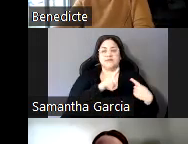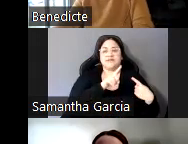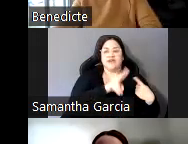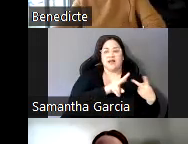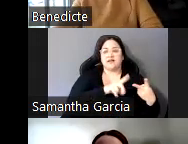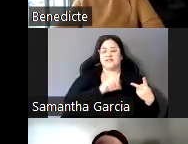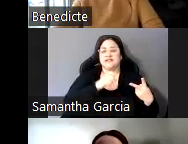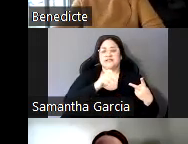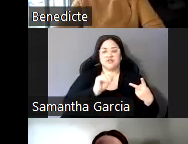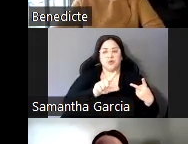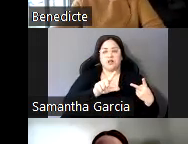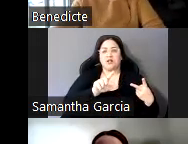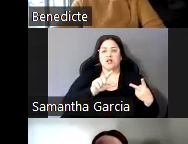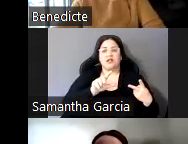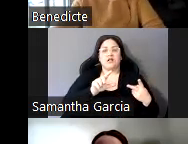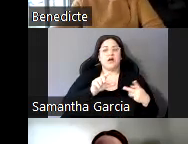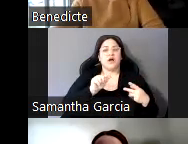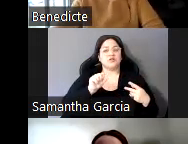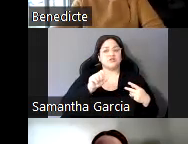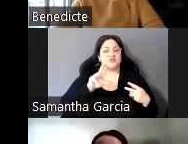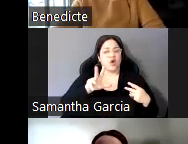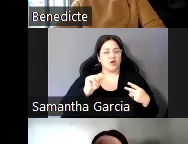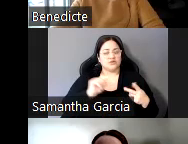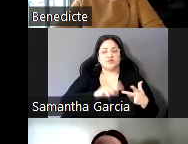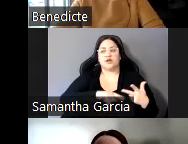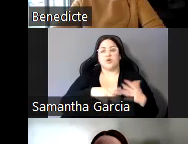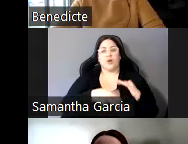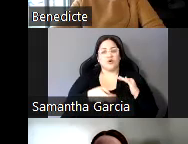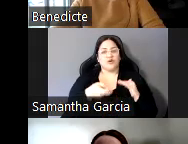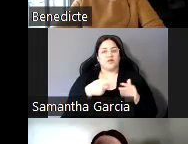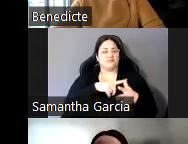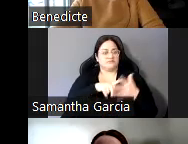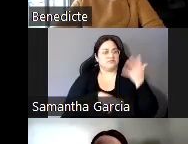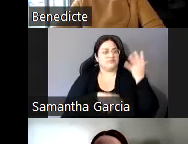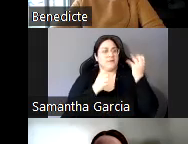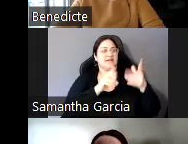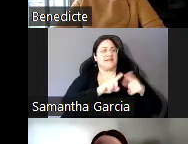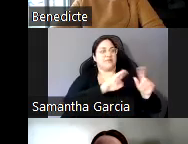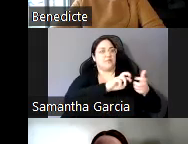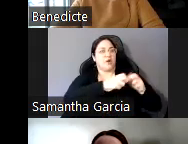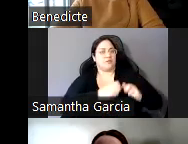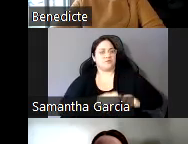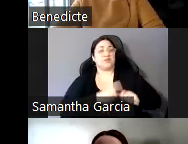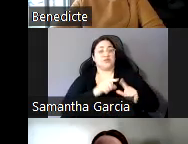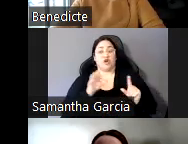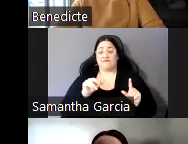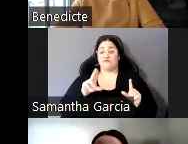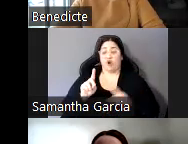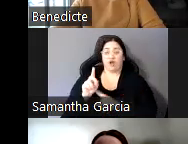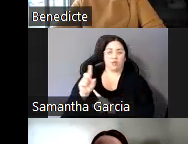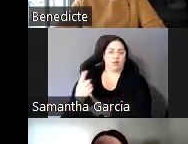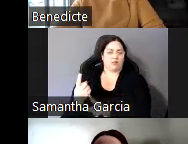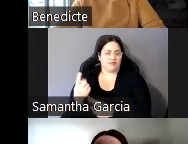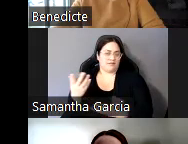So some of these members, there's a lack of education where we're trying to jump that up. A lot of it has to